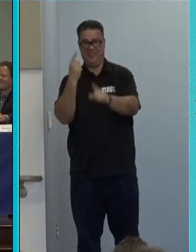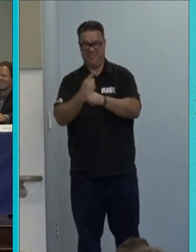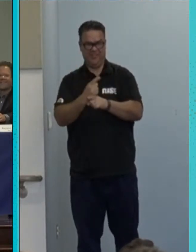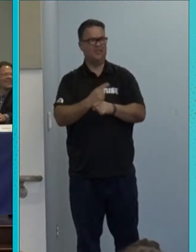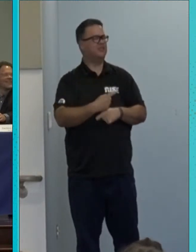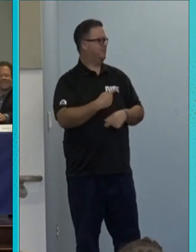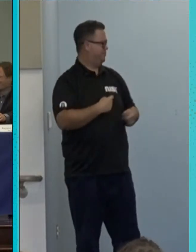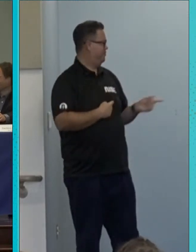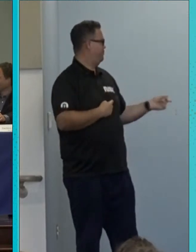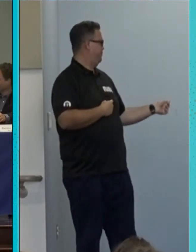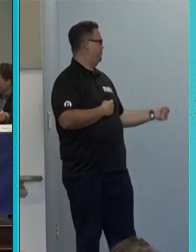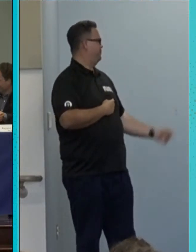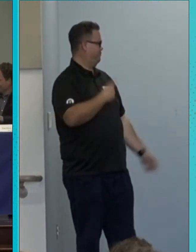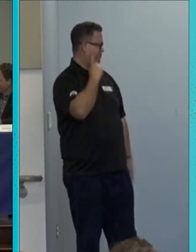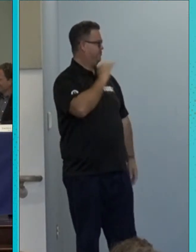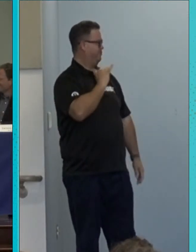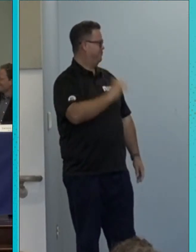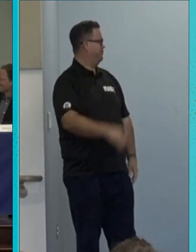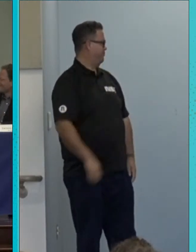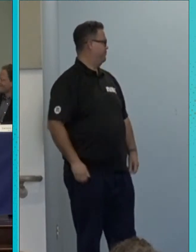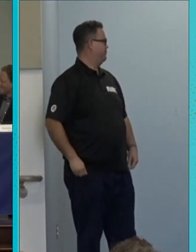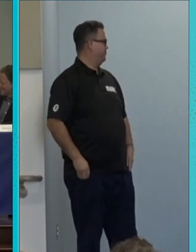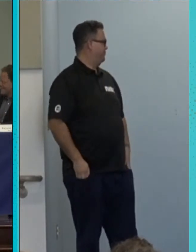that myself.